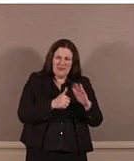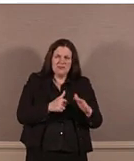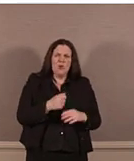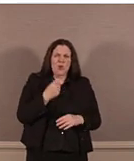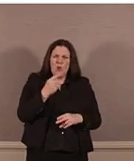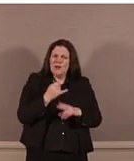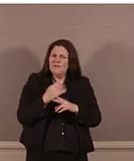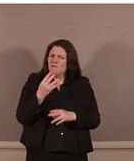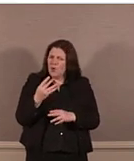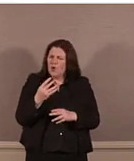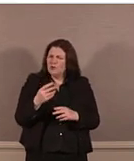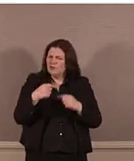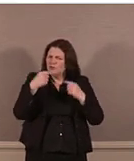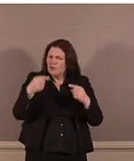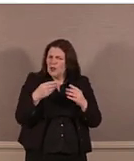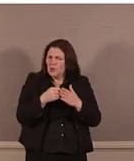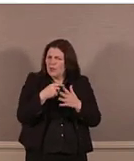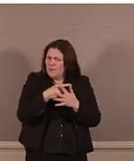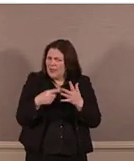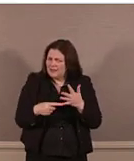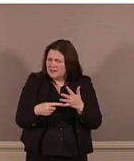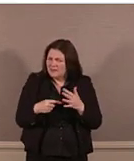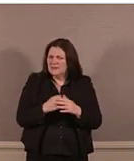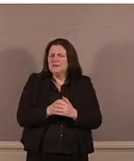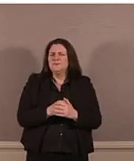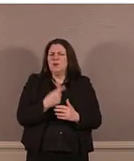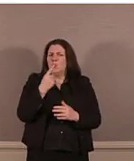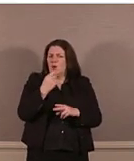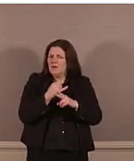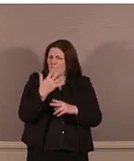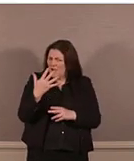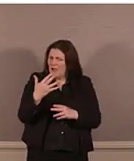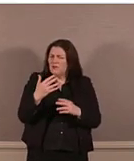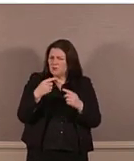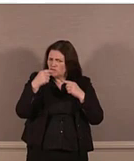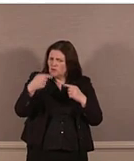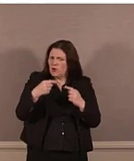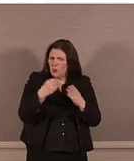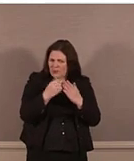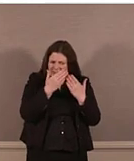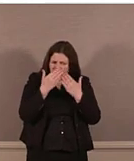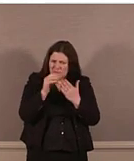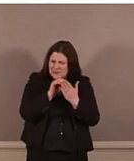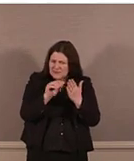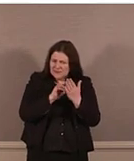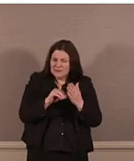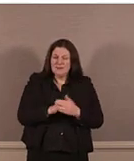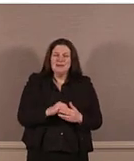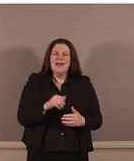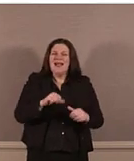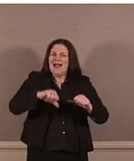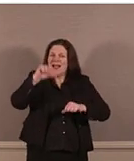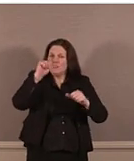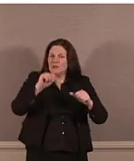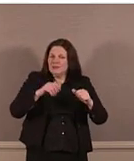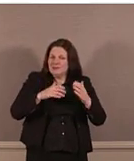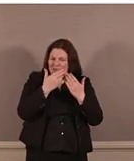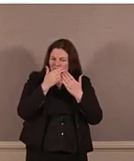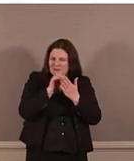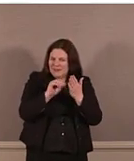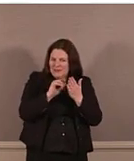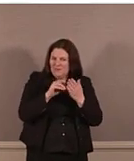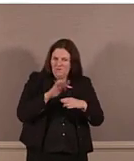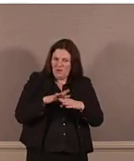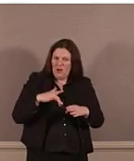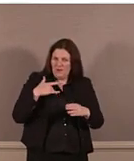struggle with maths and 1 in 5 struggle with literacy. So the Adult Literacy for Life strategy, which is a core